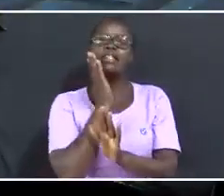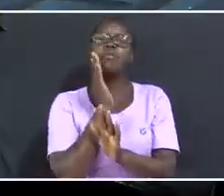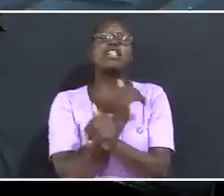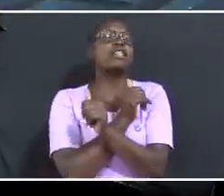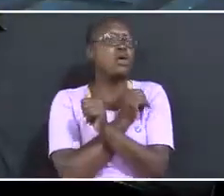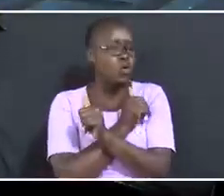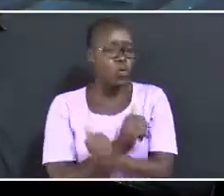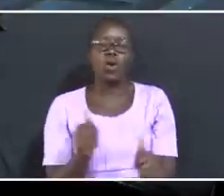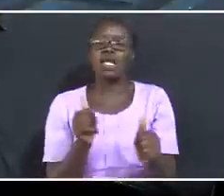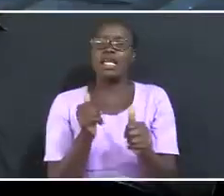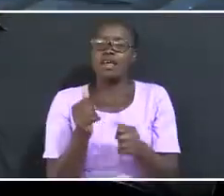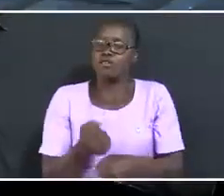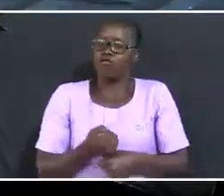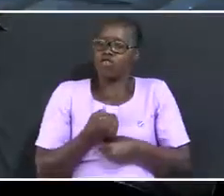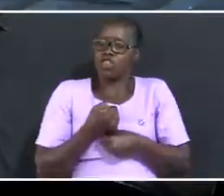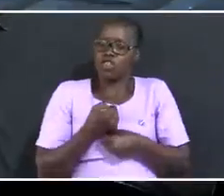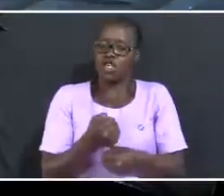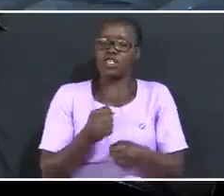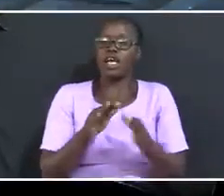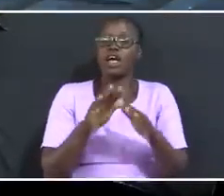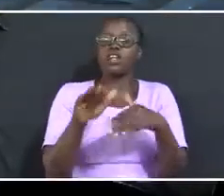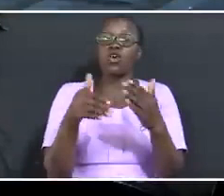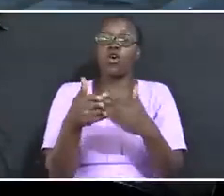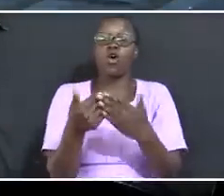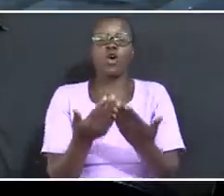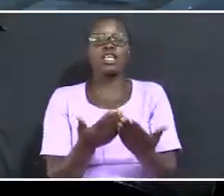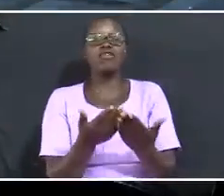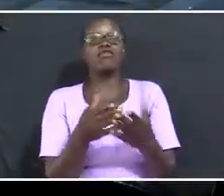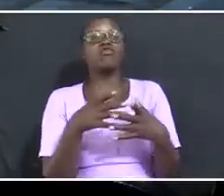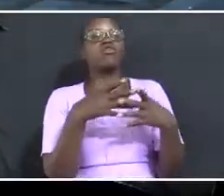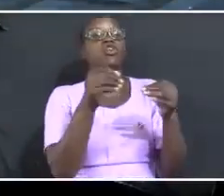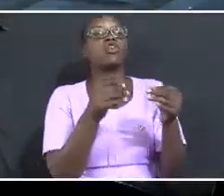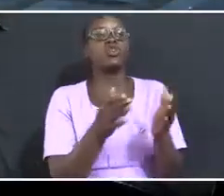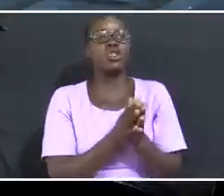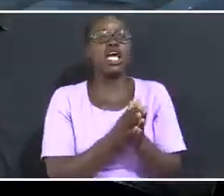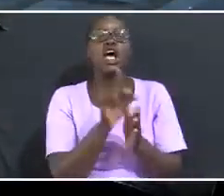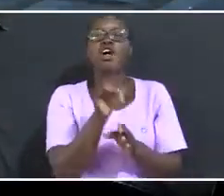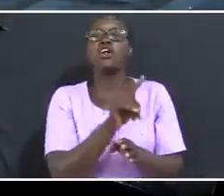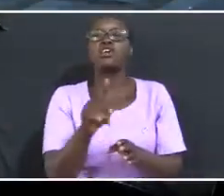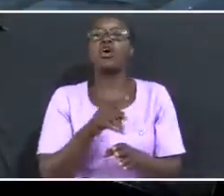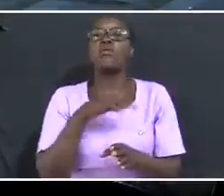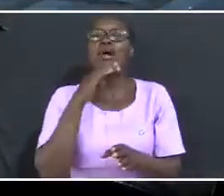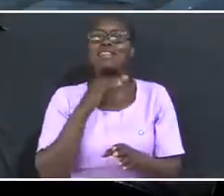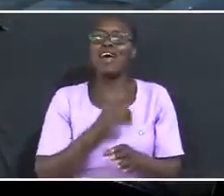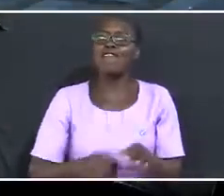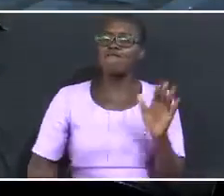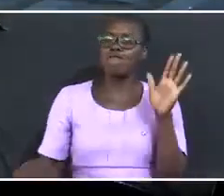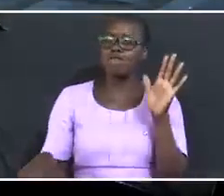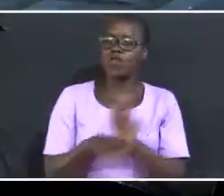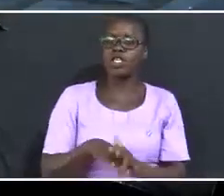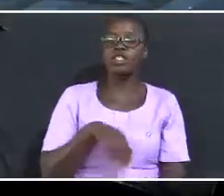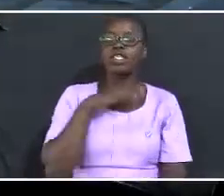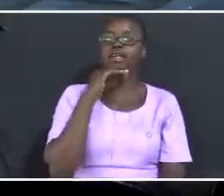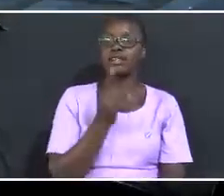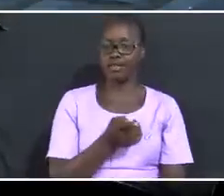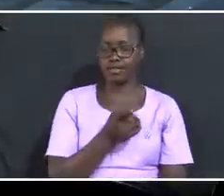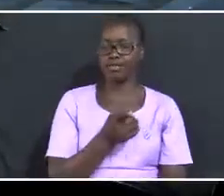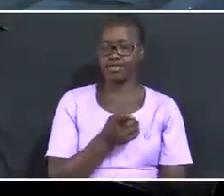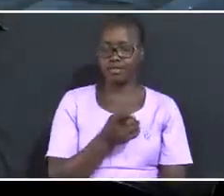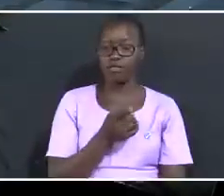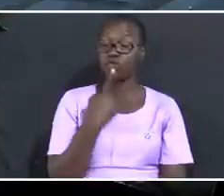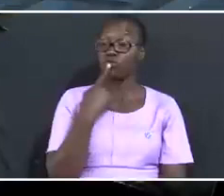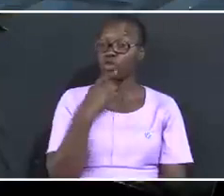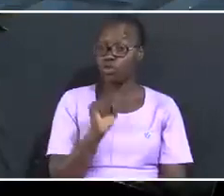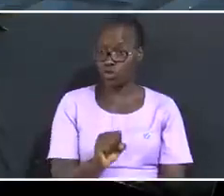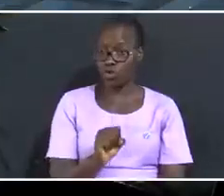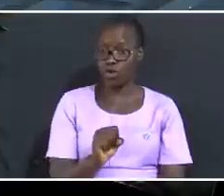a mistake and goes to suck the wrong mother, it is kicked to death. So very important. So